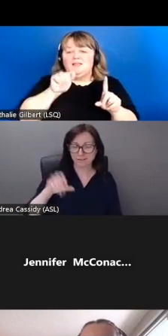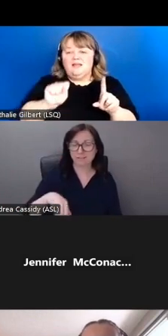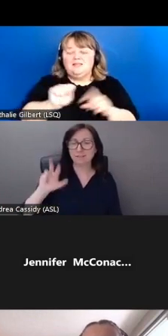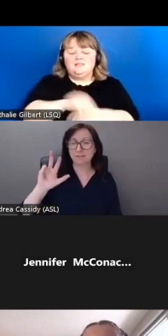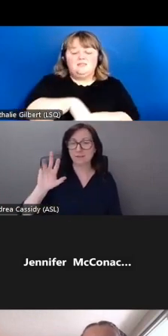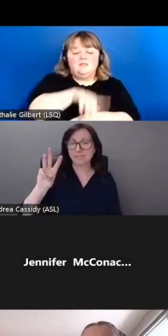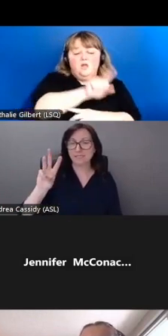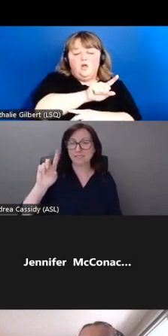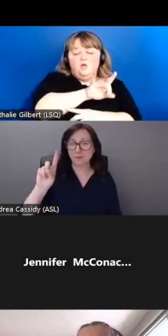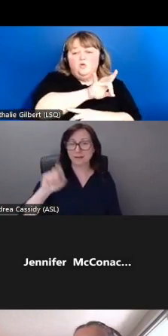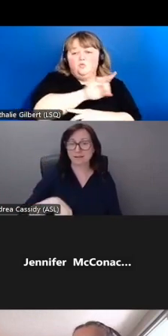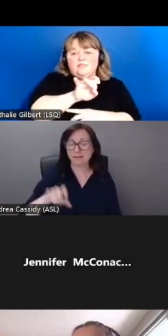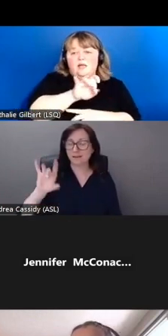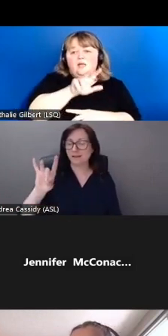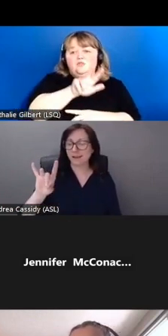1-800-361